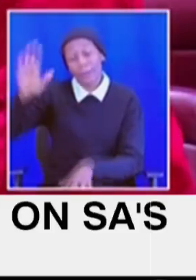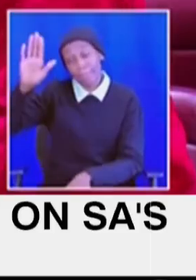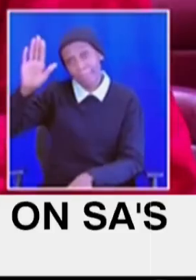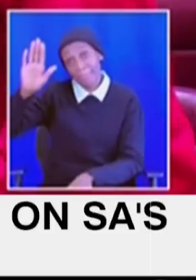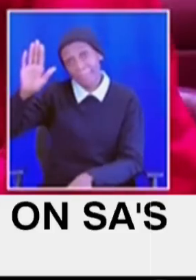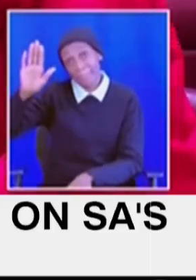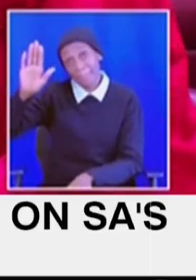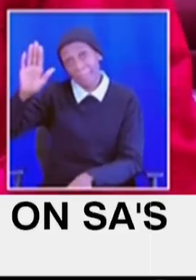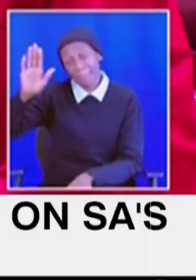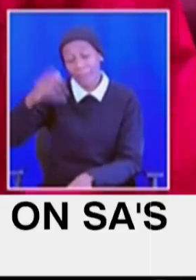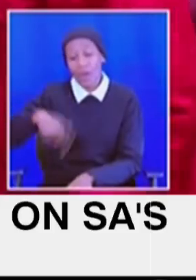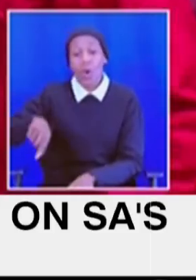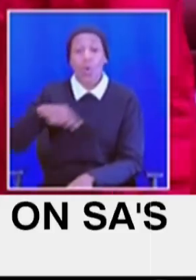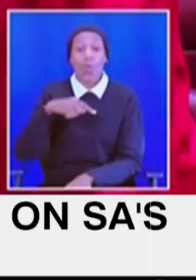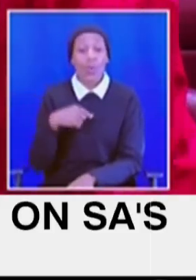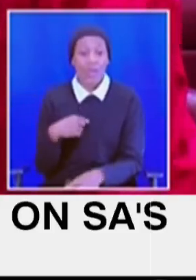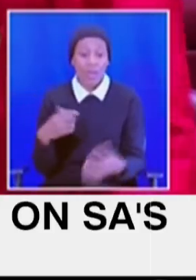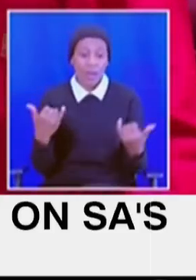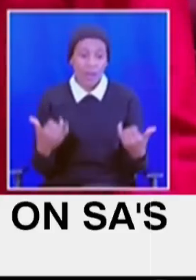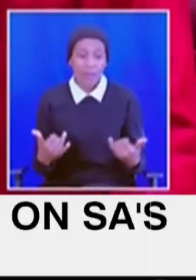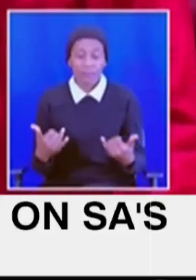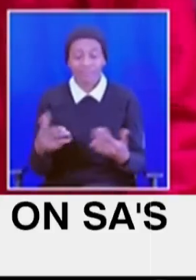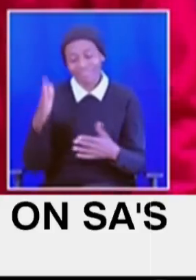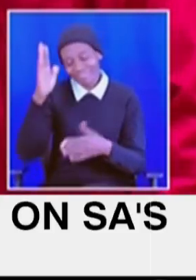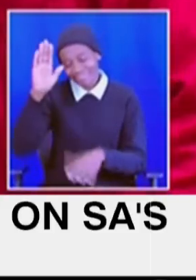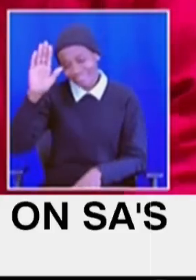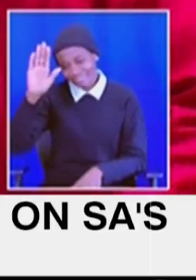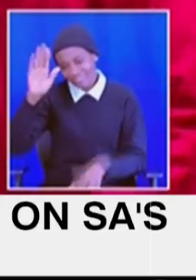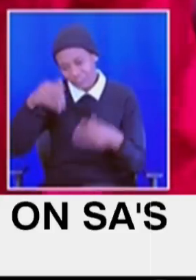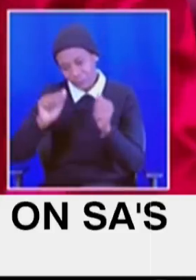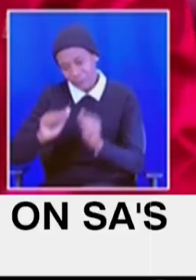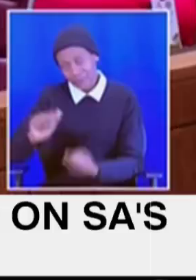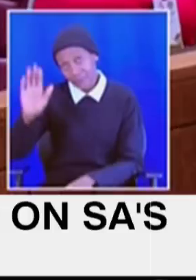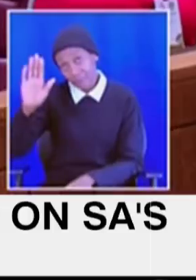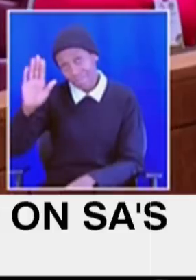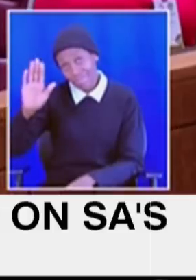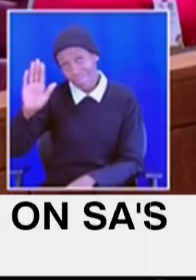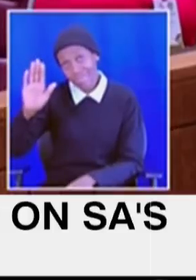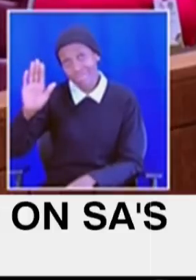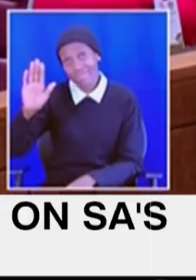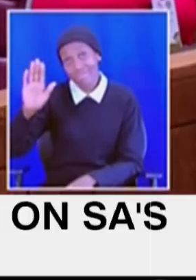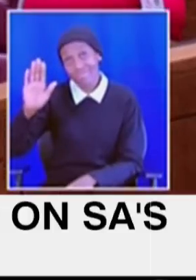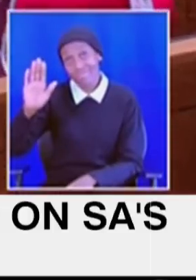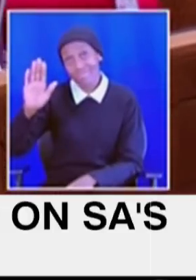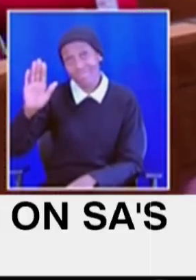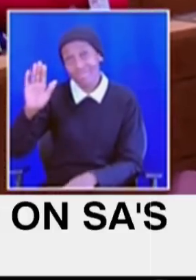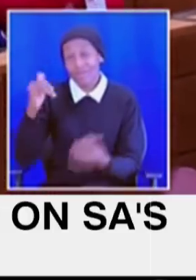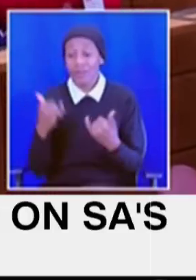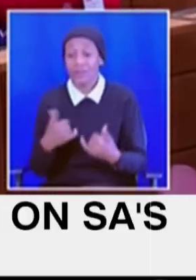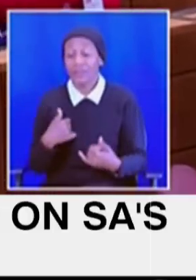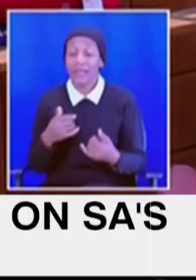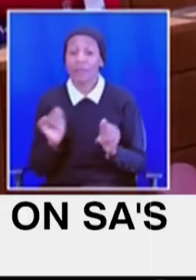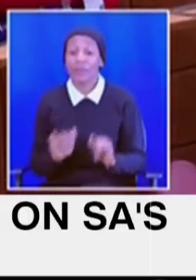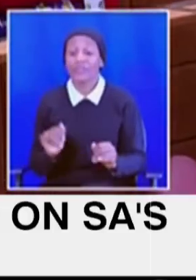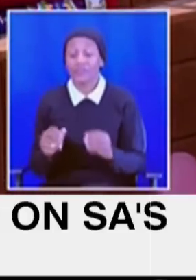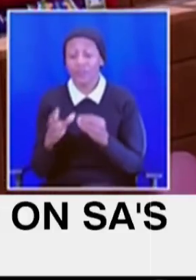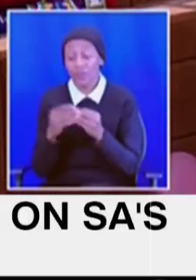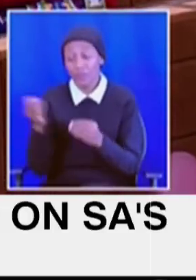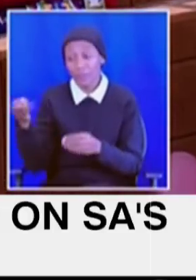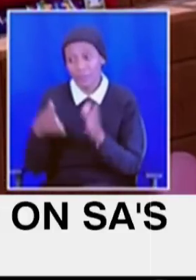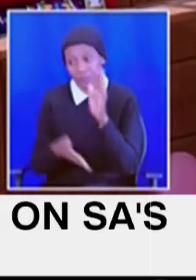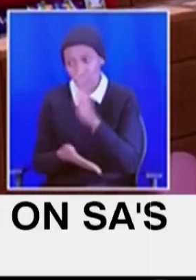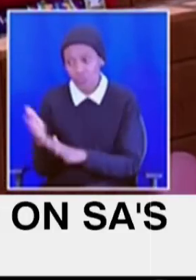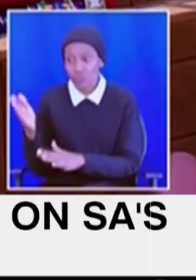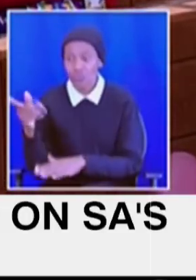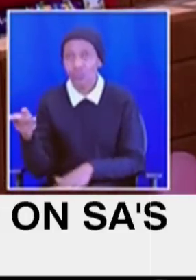We will. Chairperson, on a point of order. Ask Honorable Mtsama to leave the House. But there is a